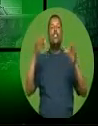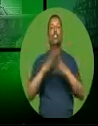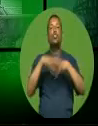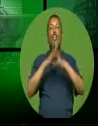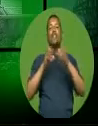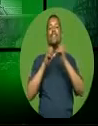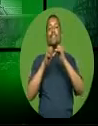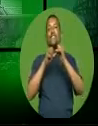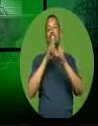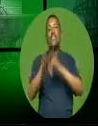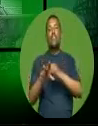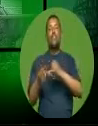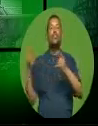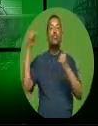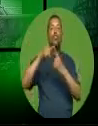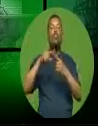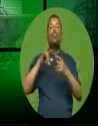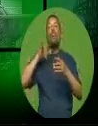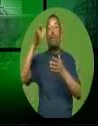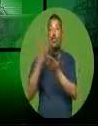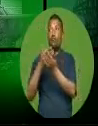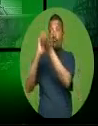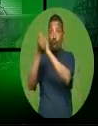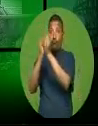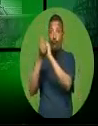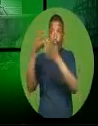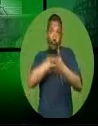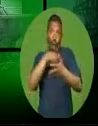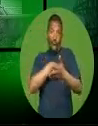industrial sector to foreign exchange earnings.